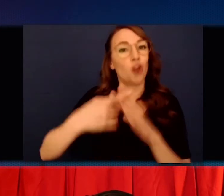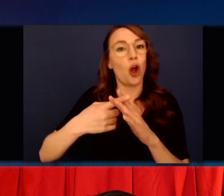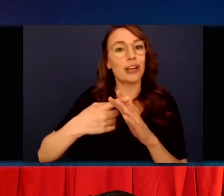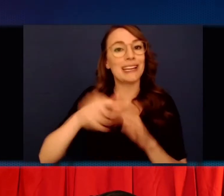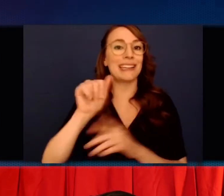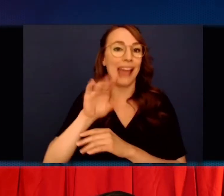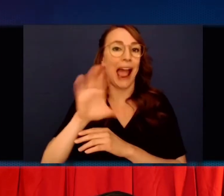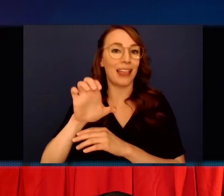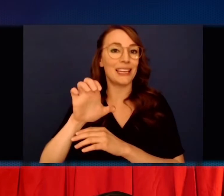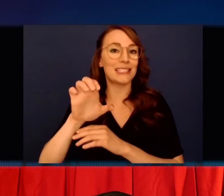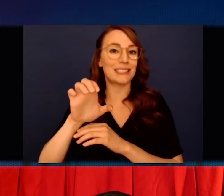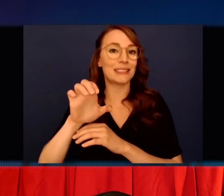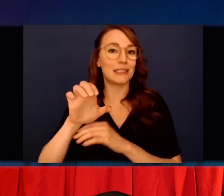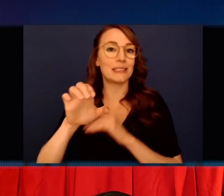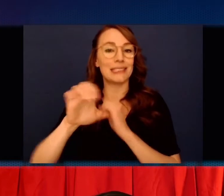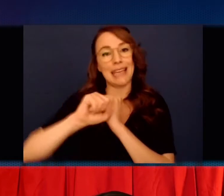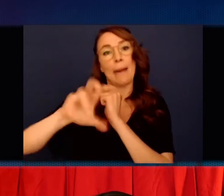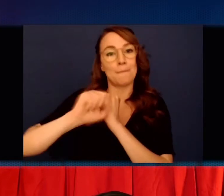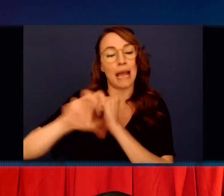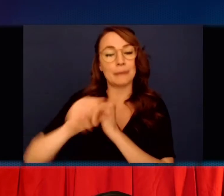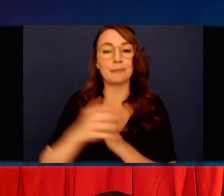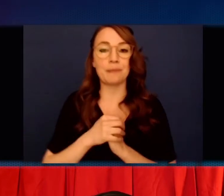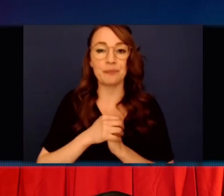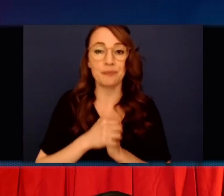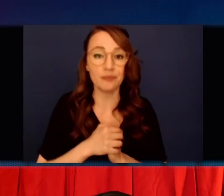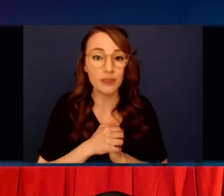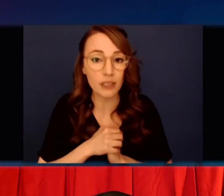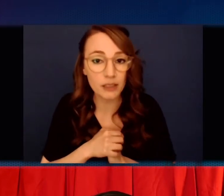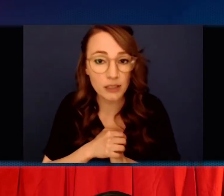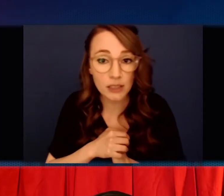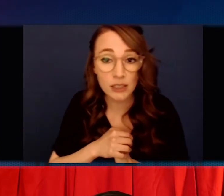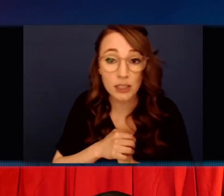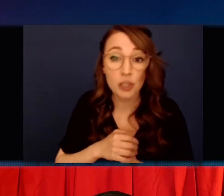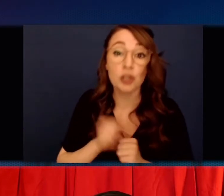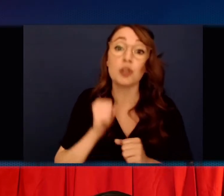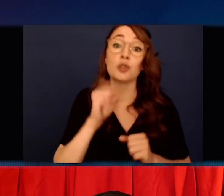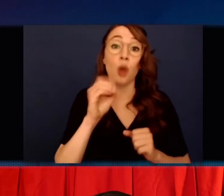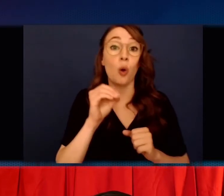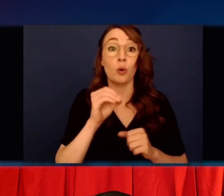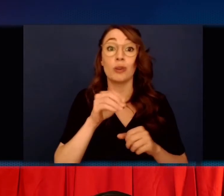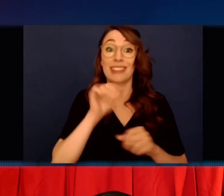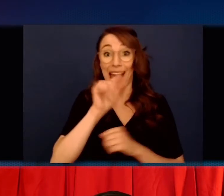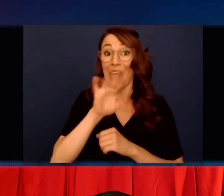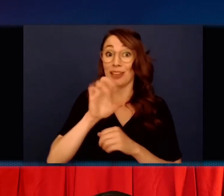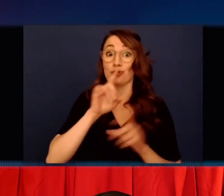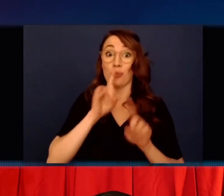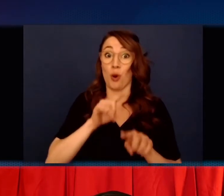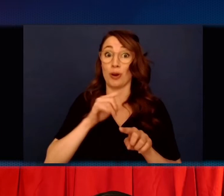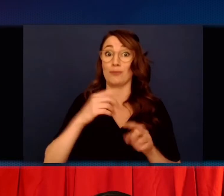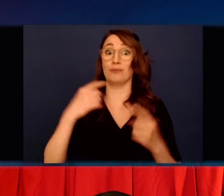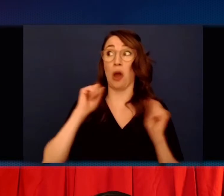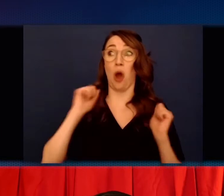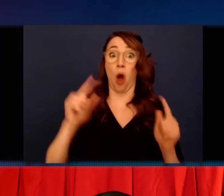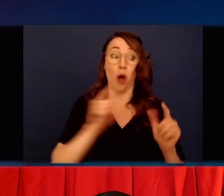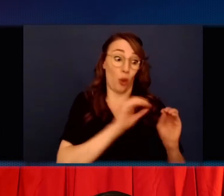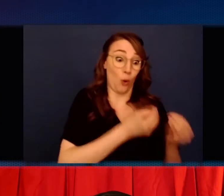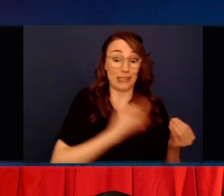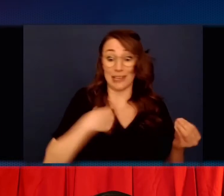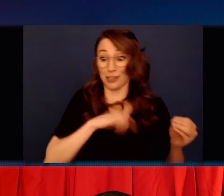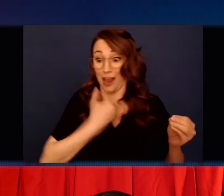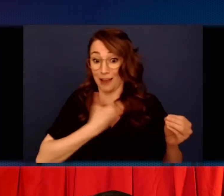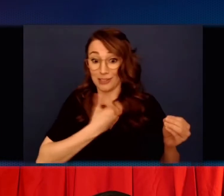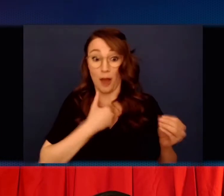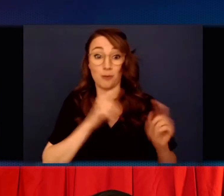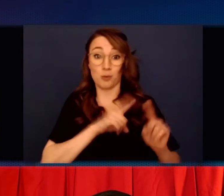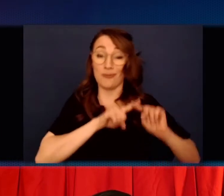community at large uses the report, and they use it a ton. So our nonprofit community uses it a lot.